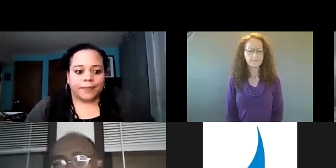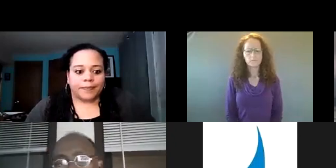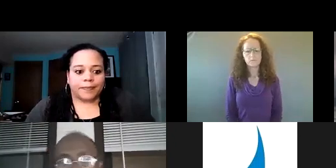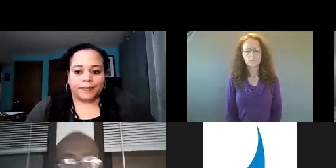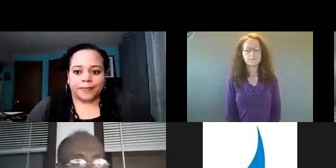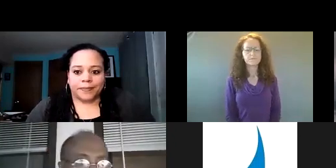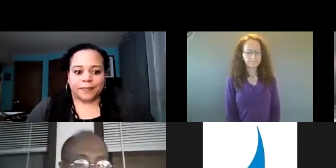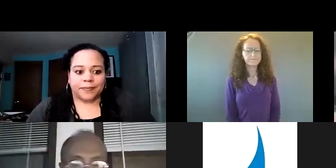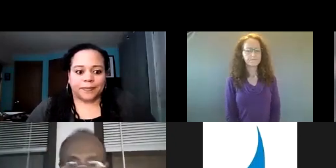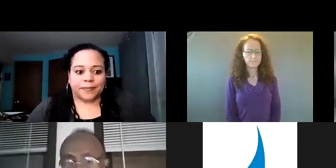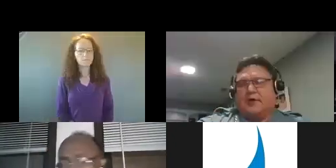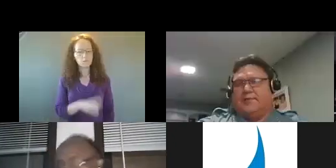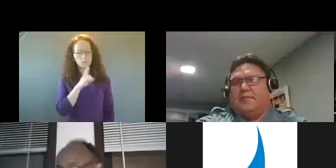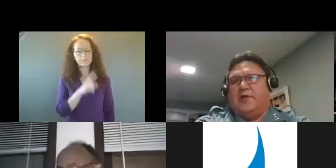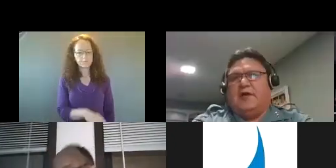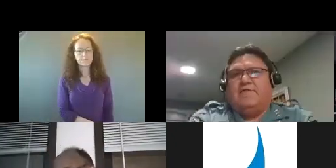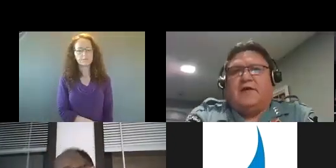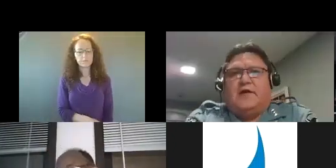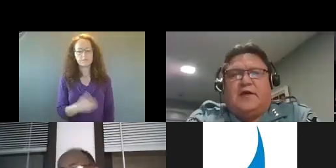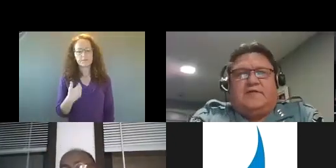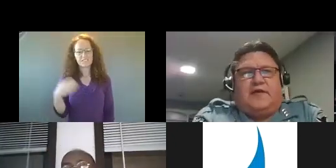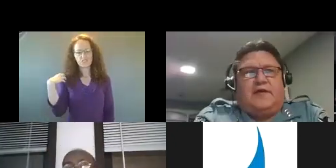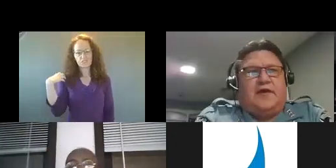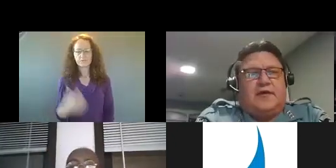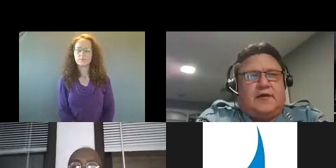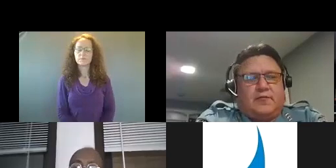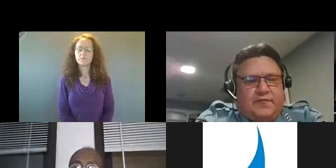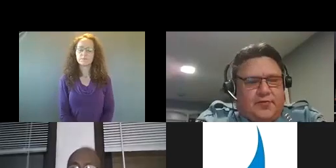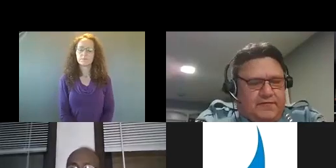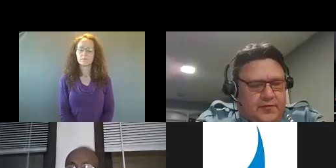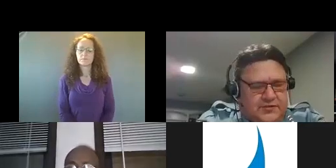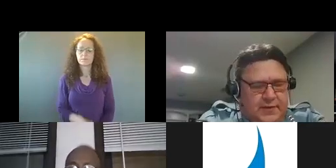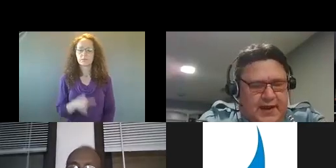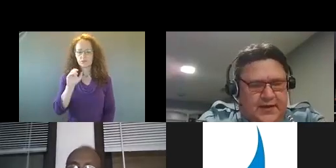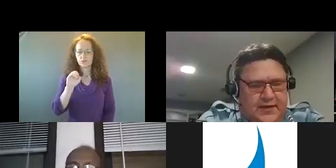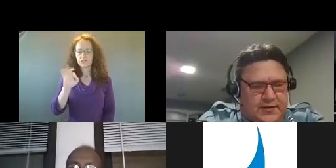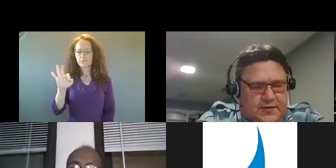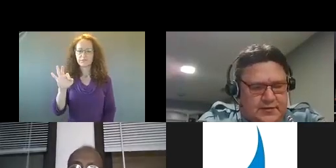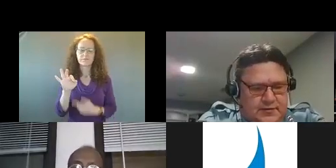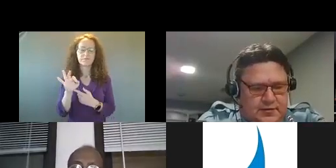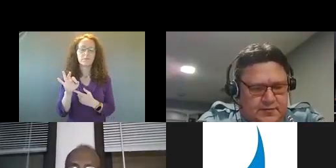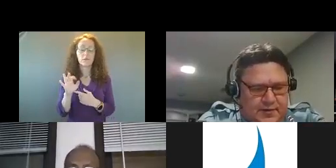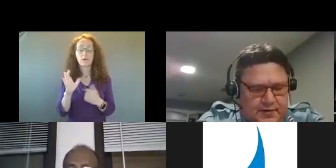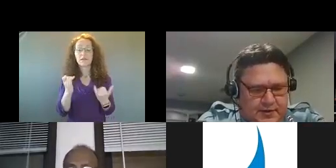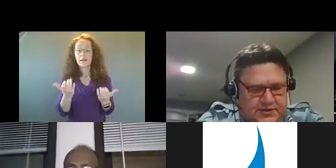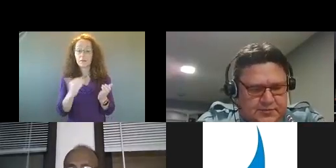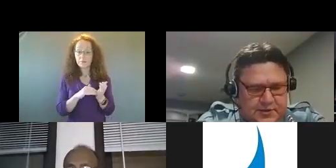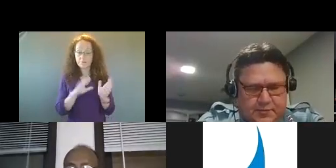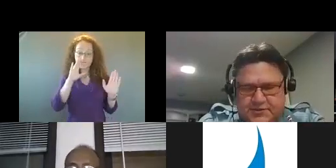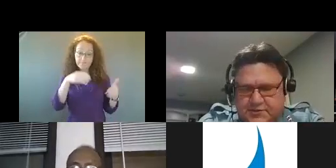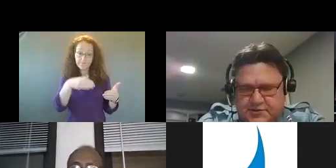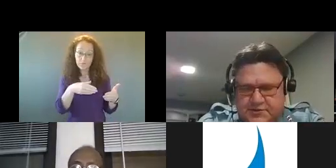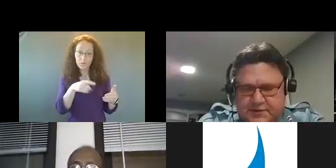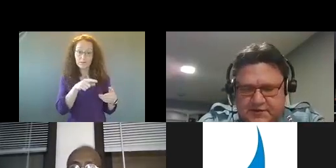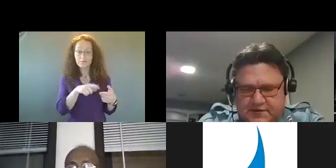Uh, yeah, sure. So, um, we have, uh, I could tell you that, um, we put our focus back on, uh, you know, primarily just for their